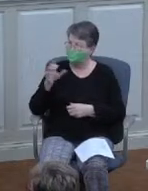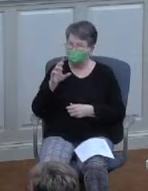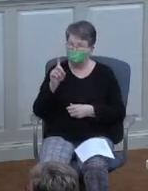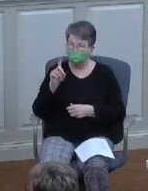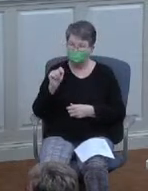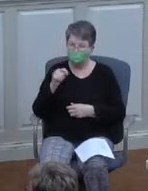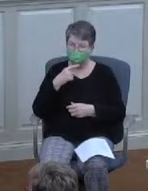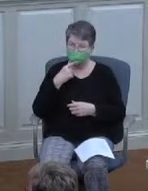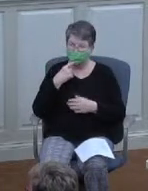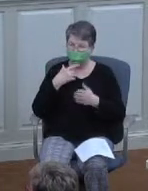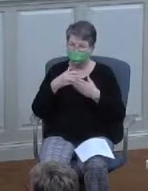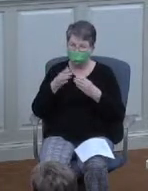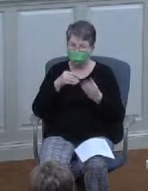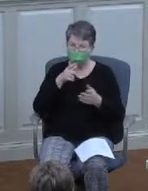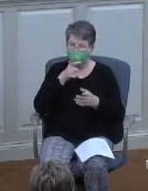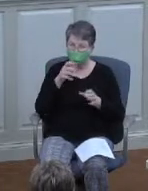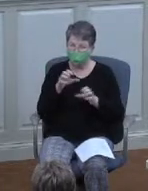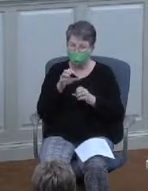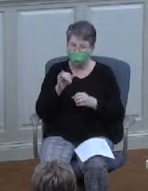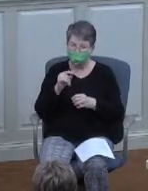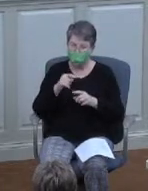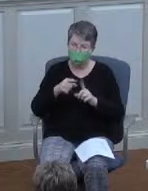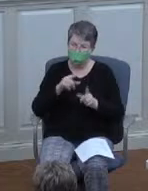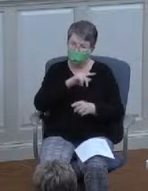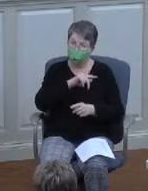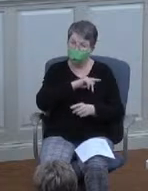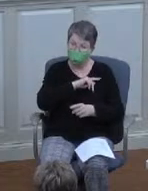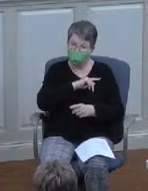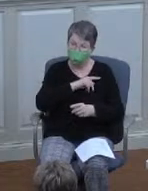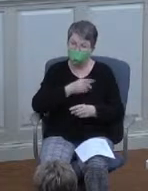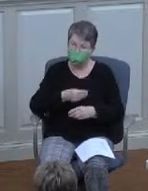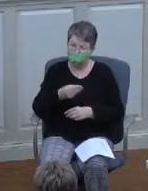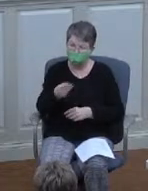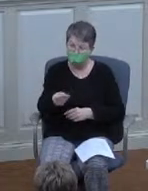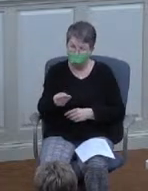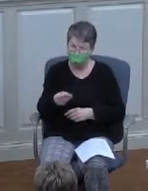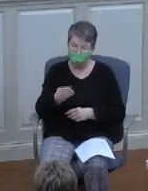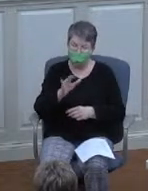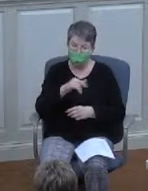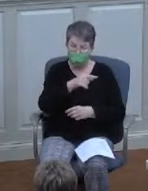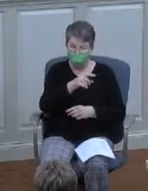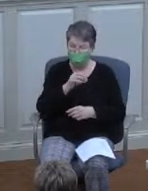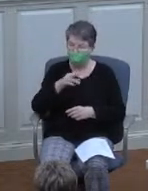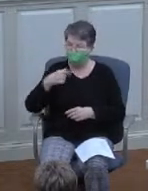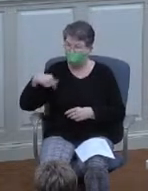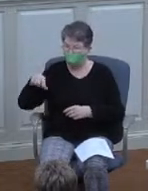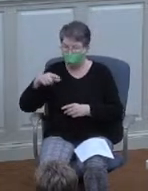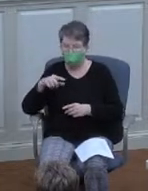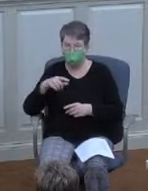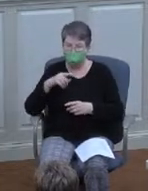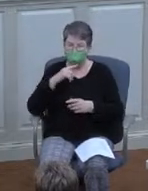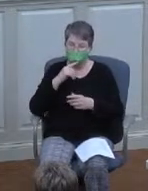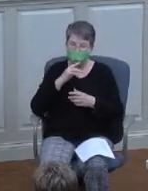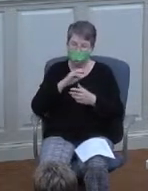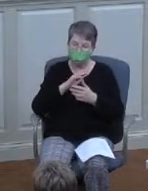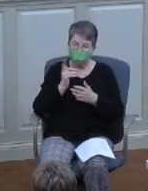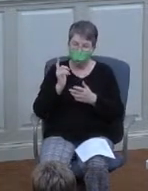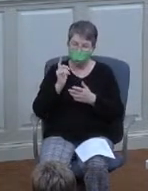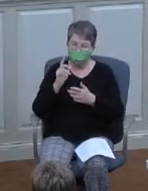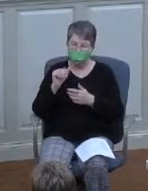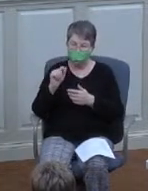does it, I think a personal delivery, whether Yeah. it's by you or any of us. And I think it'd be nice to let